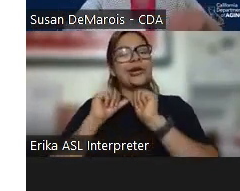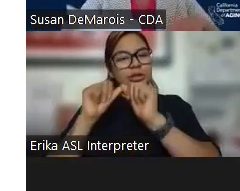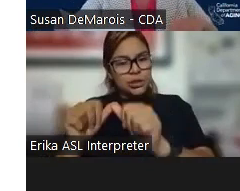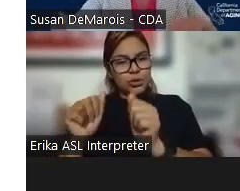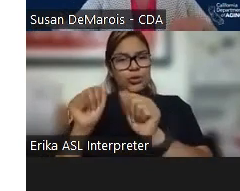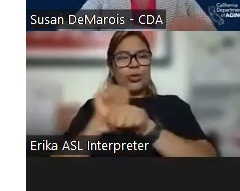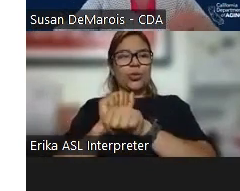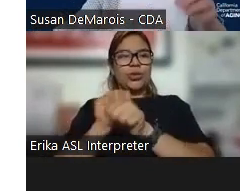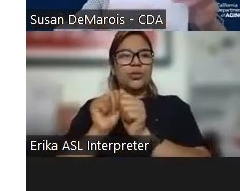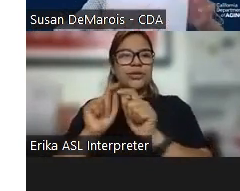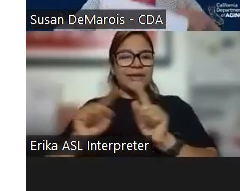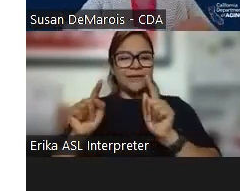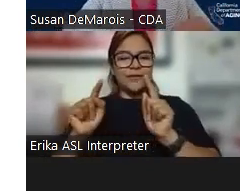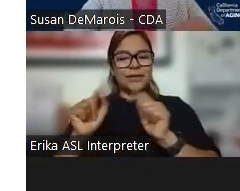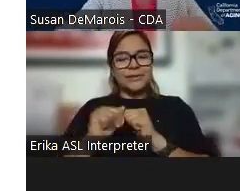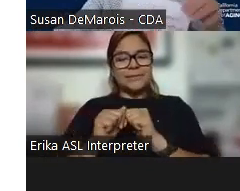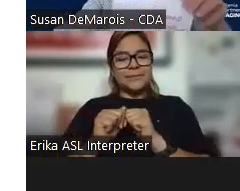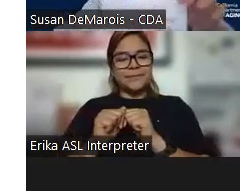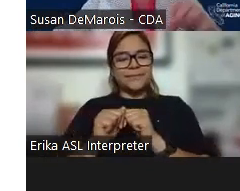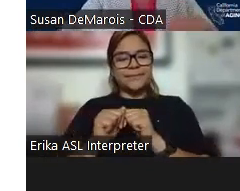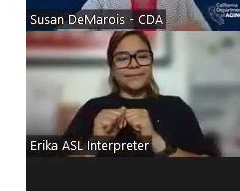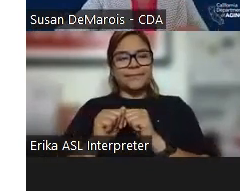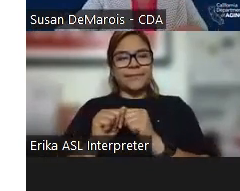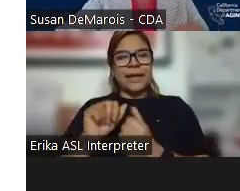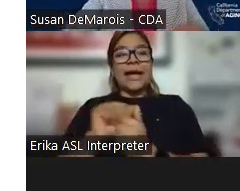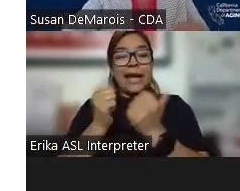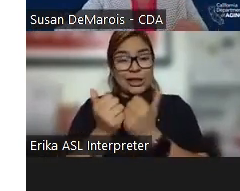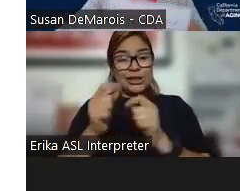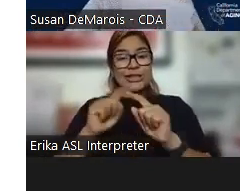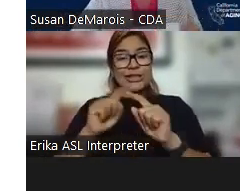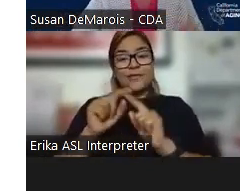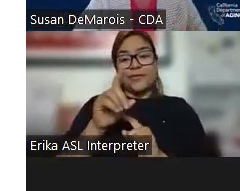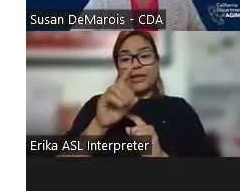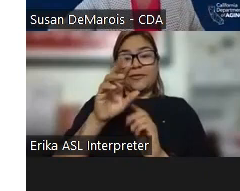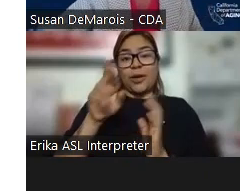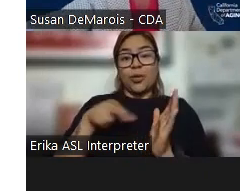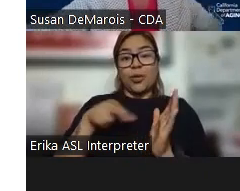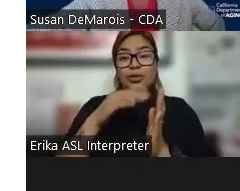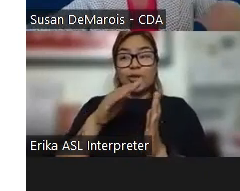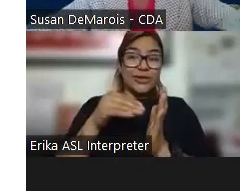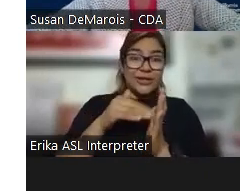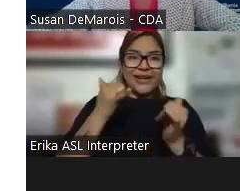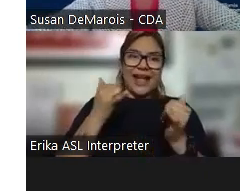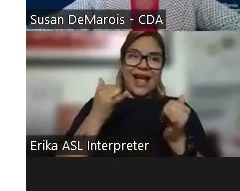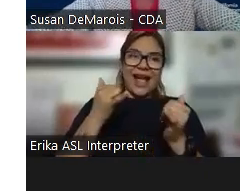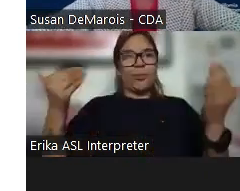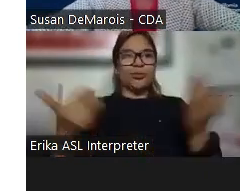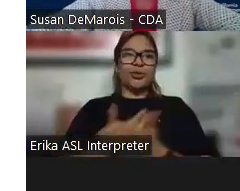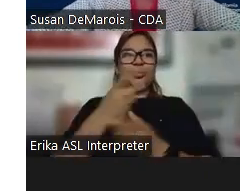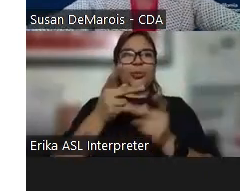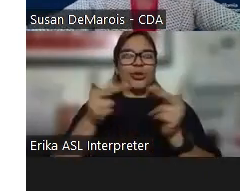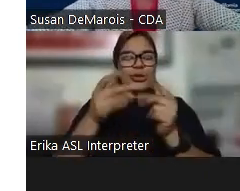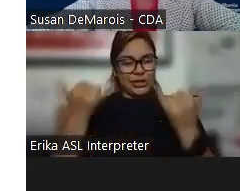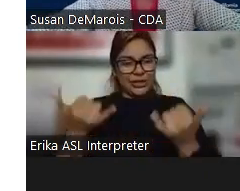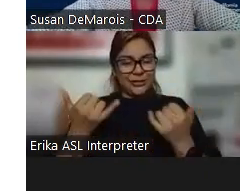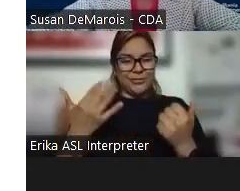for vendors and families of the regional centers. And now I am here with you all and so excited to